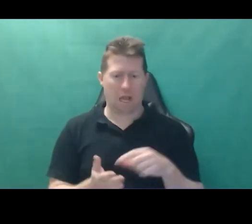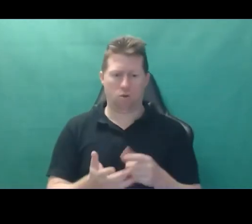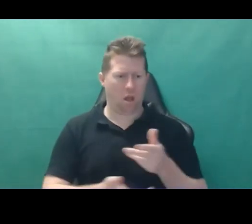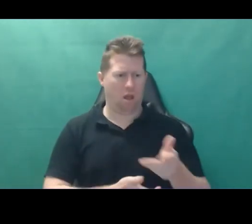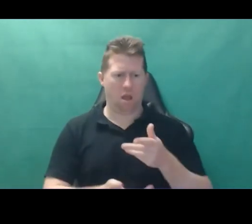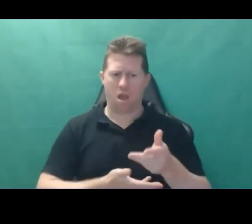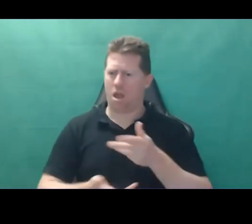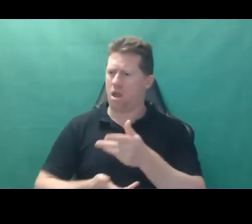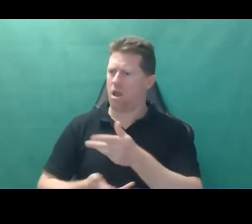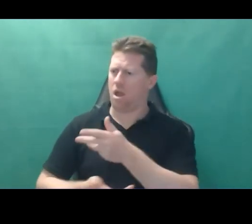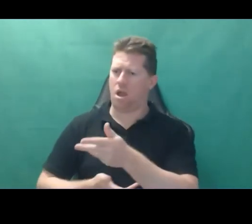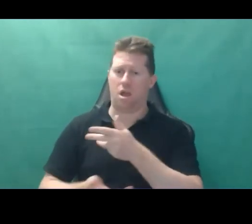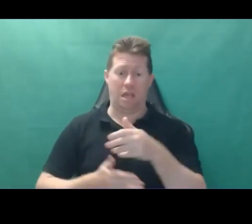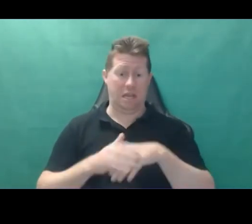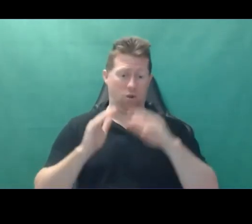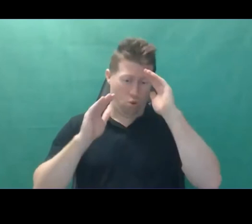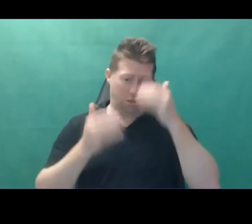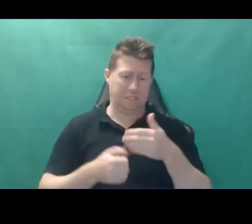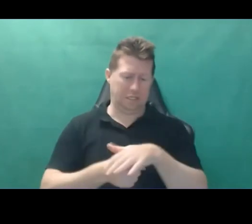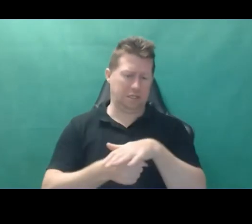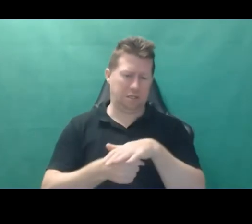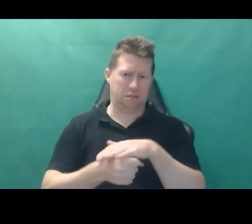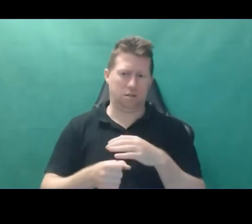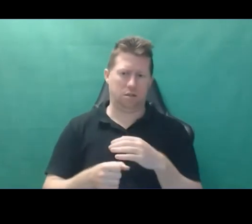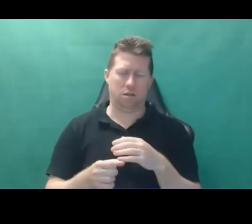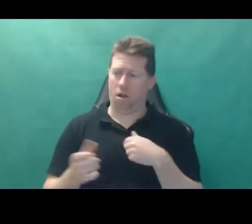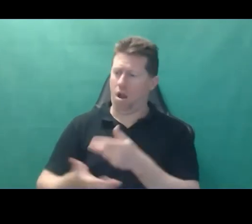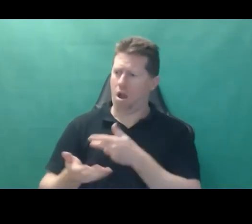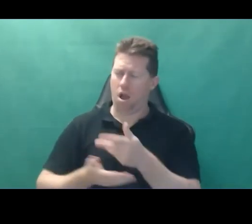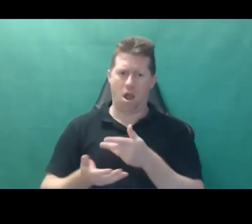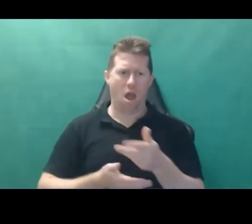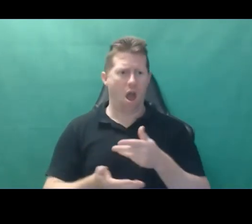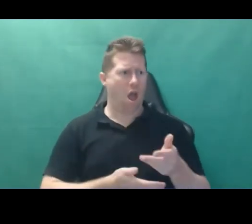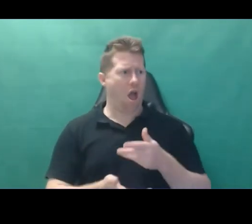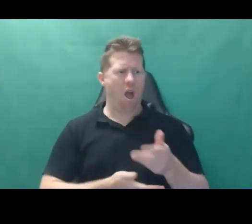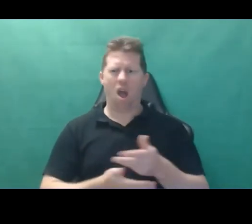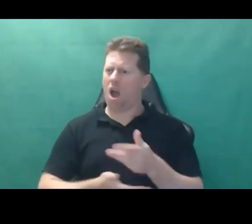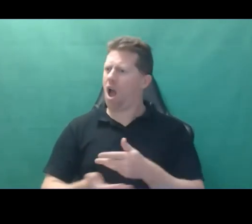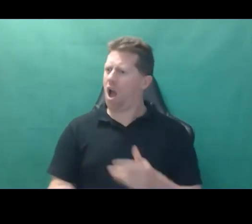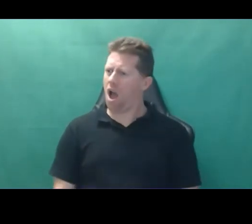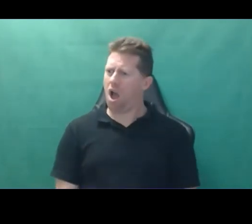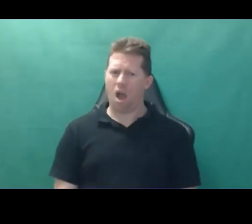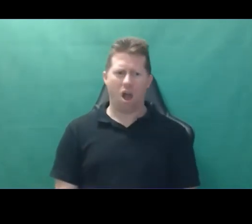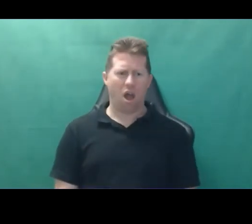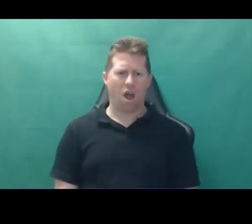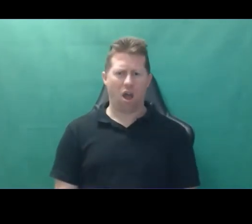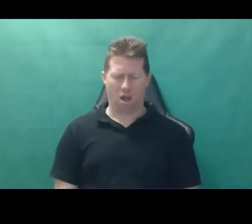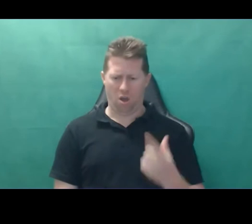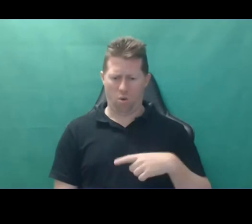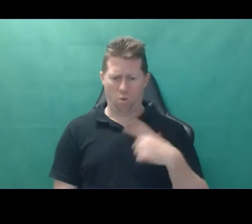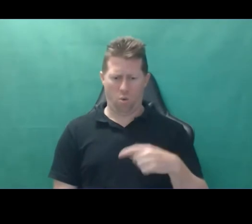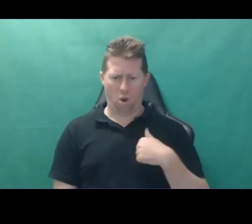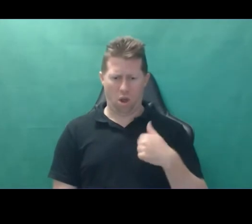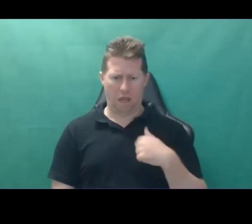in the autistic self-advocacy movement. One of my things was why do I find it so hard to